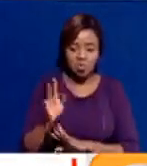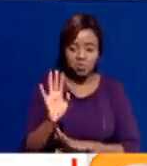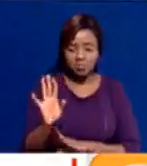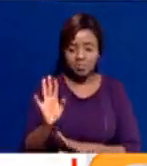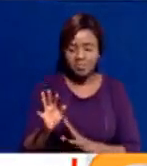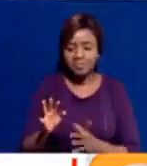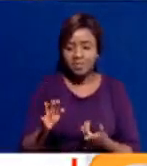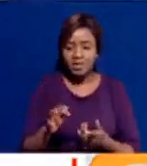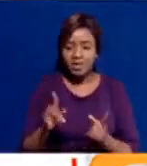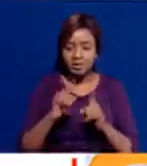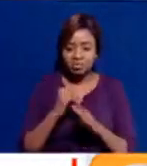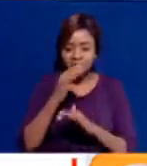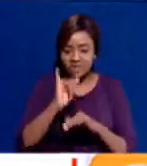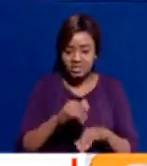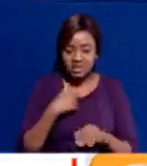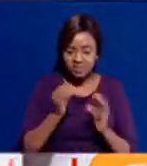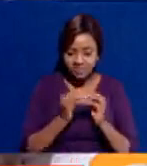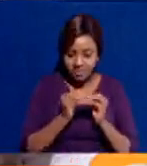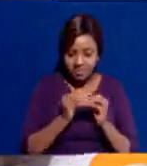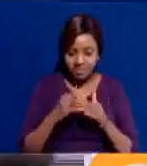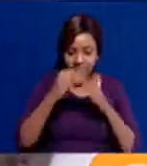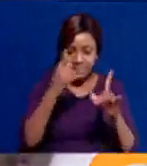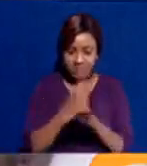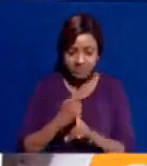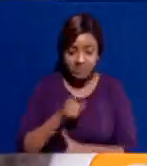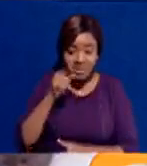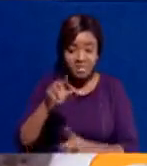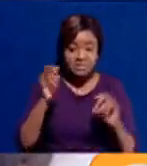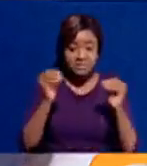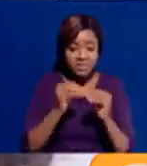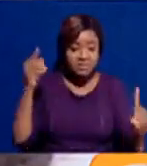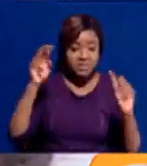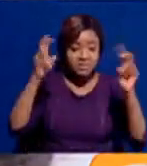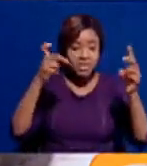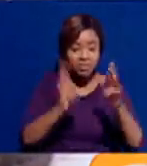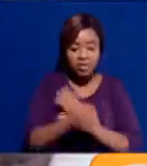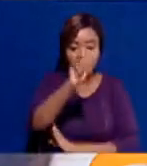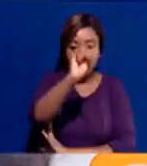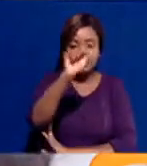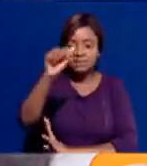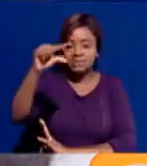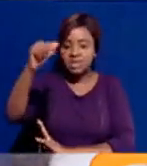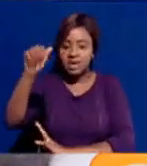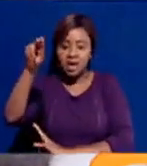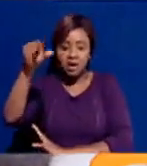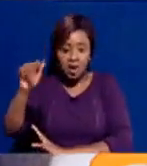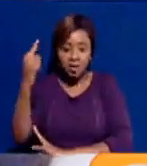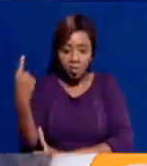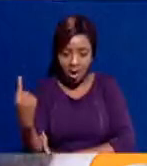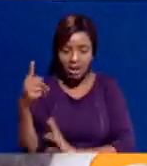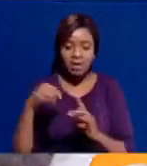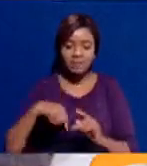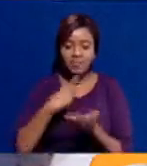baadaye tutafanya mkutano ya viongozi ya Sagana 1. Tuonge mambo ya maendeleo, mambo ya